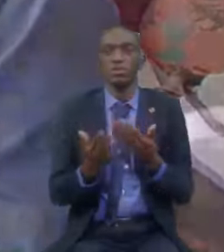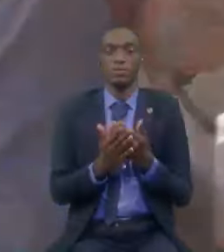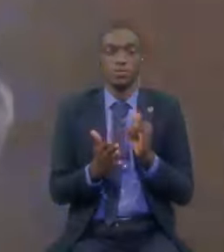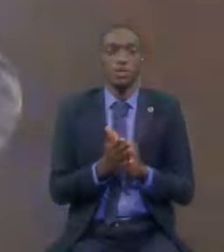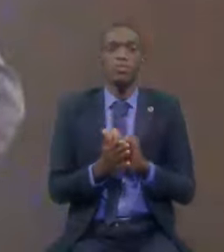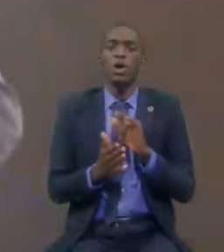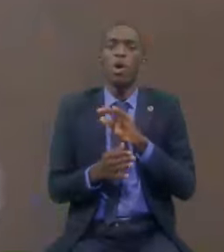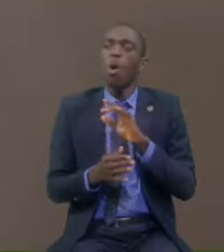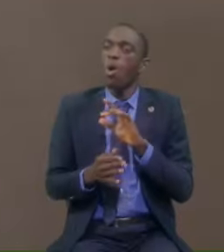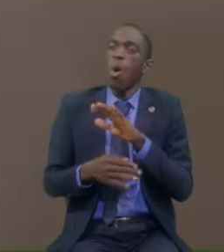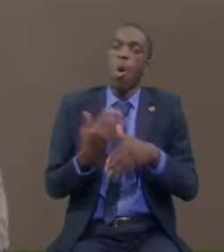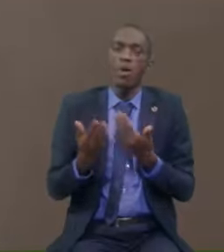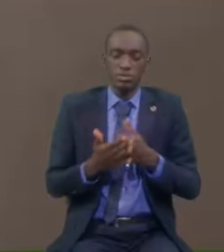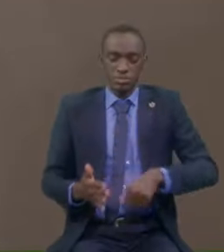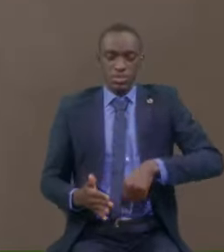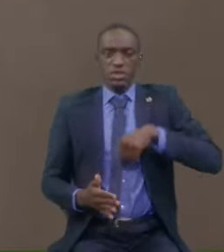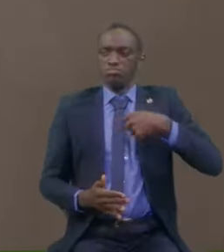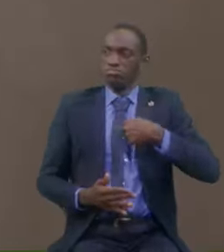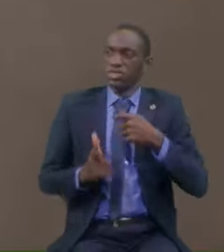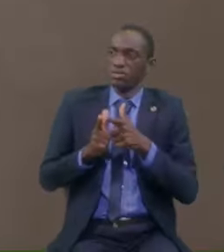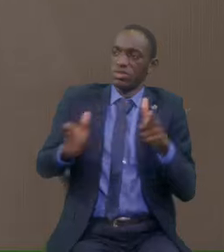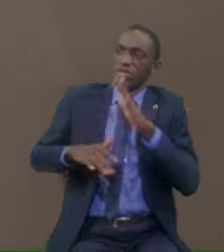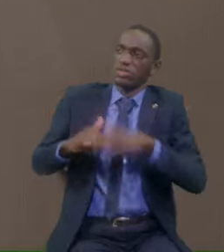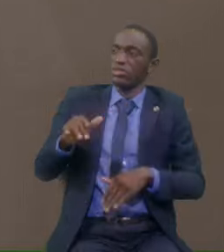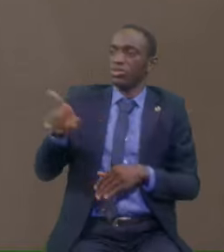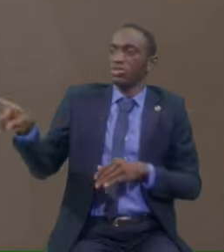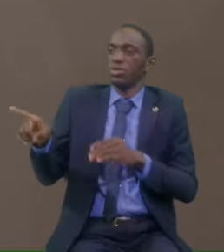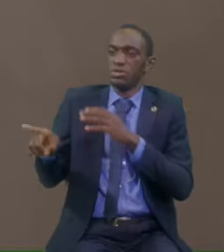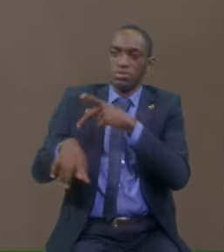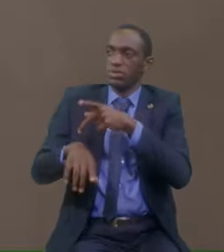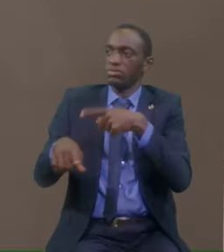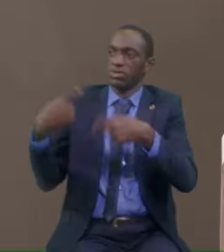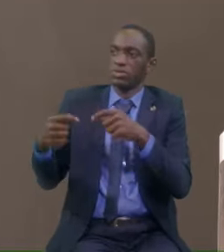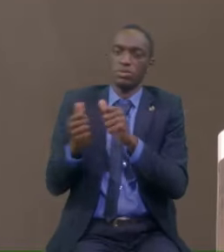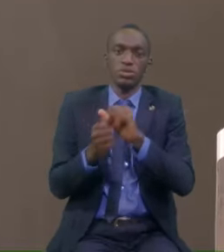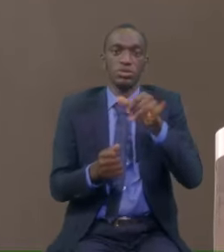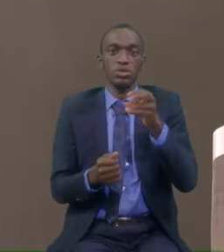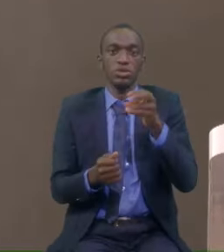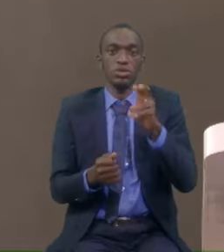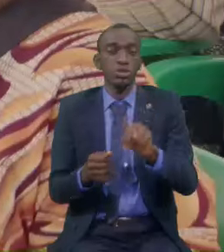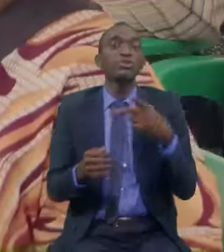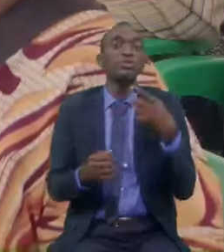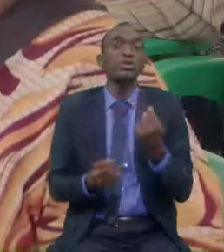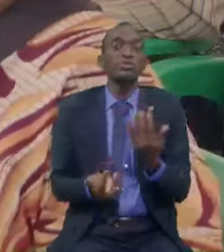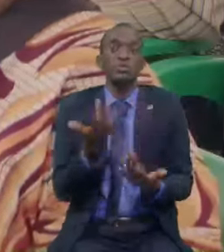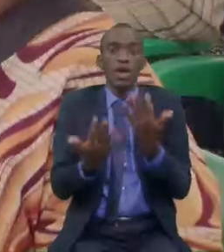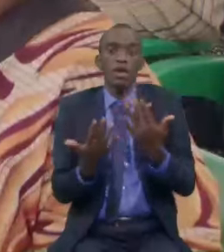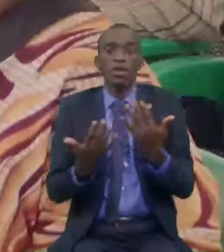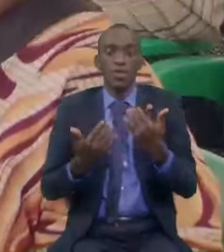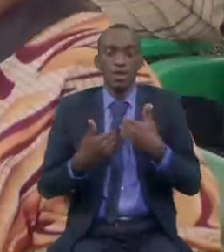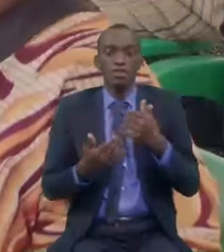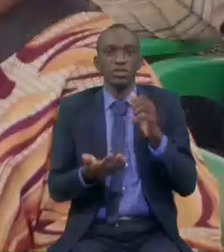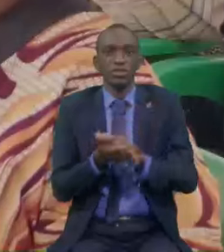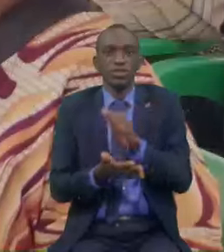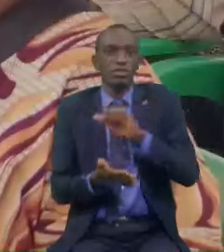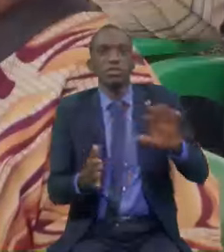are. I want to be on this side and you be on that side. The fire advantage of. And when the Holy Ghost comes